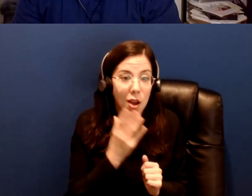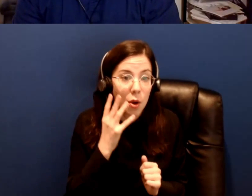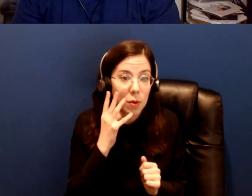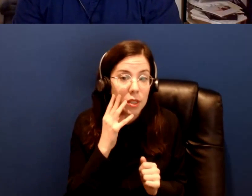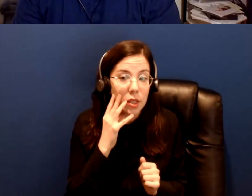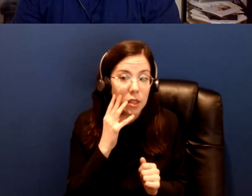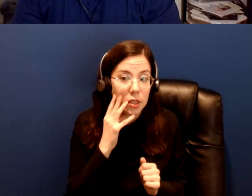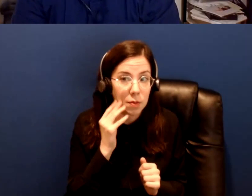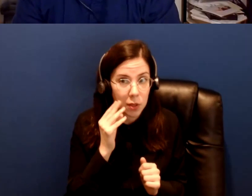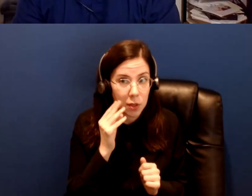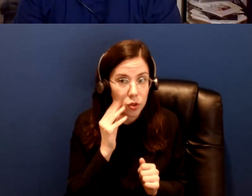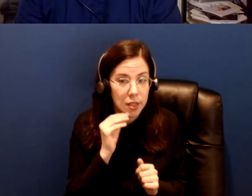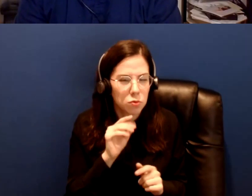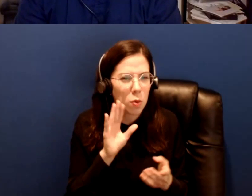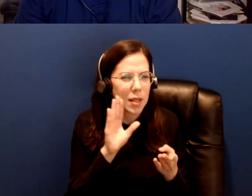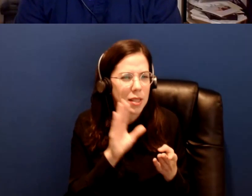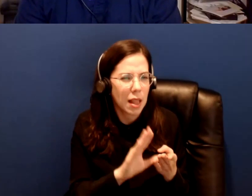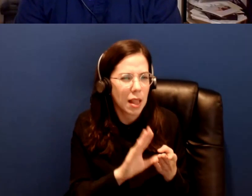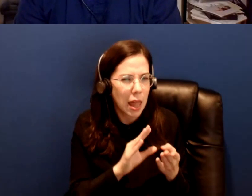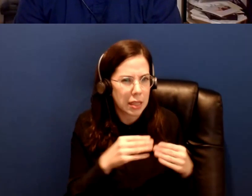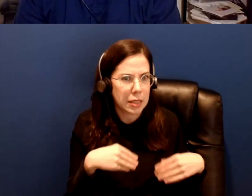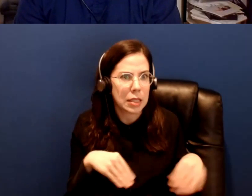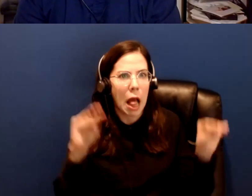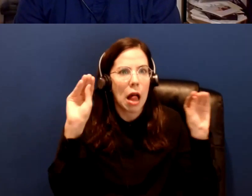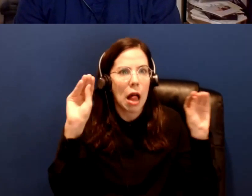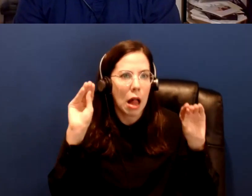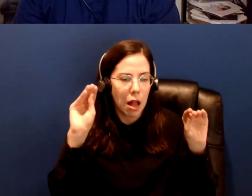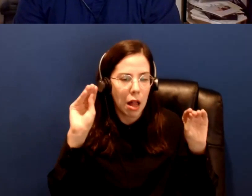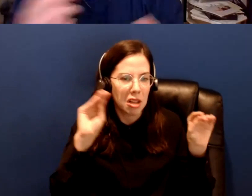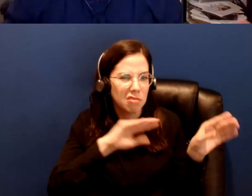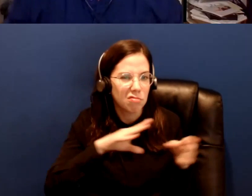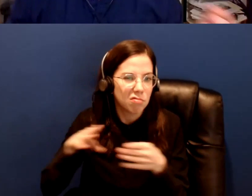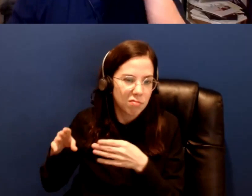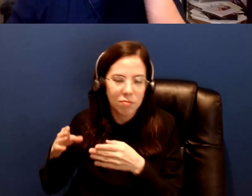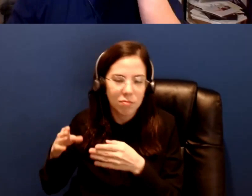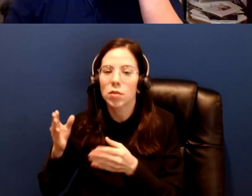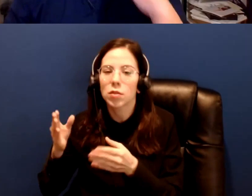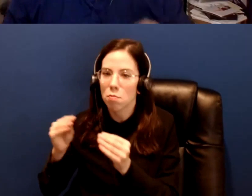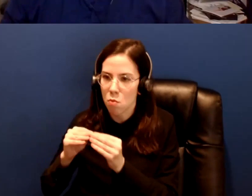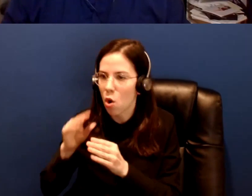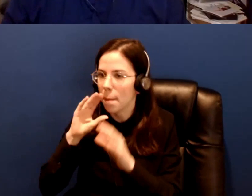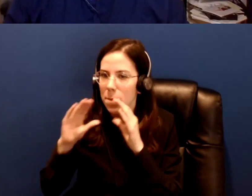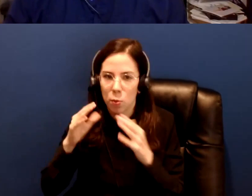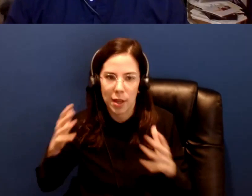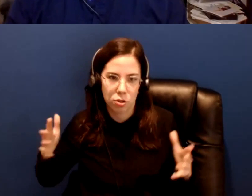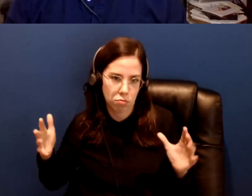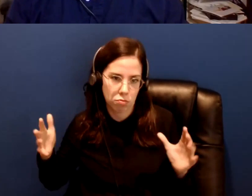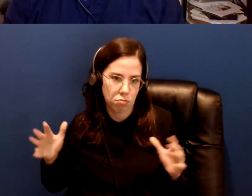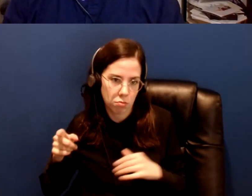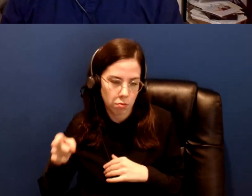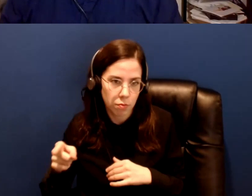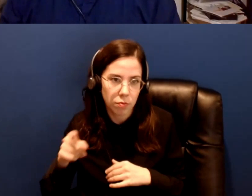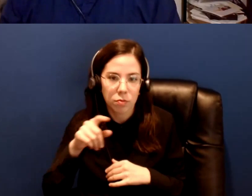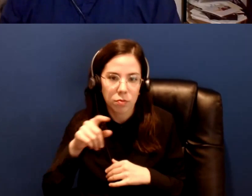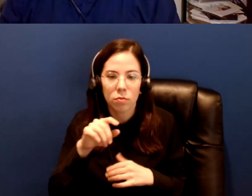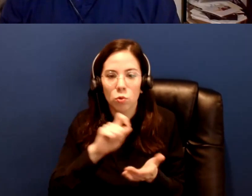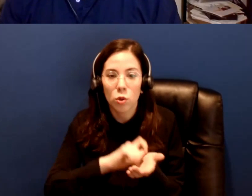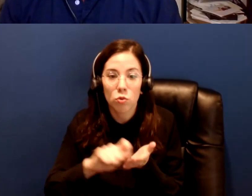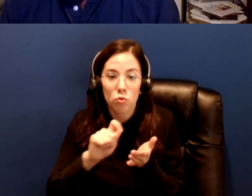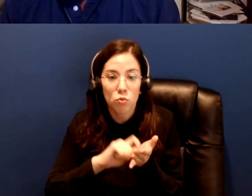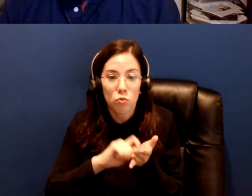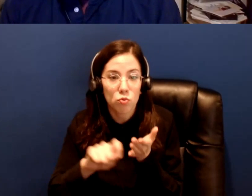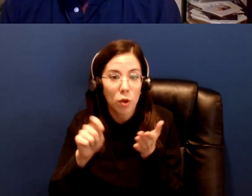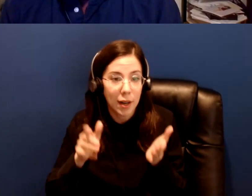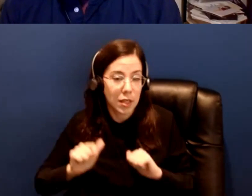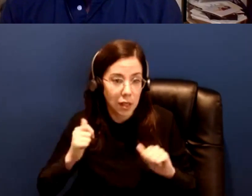about a sales pitch to someone, or we were using it as a communication tool. So theater, we it's a